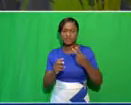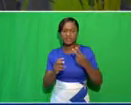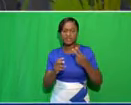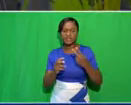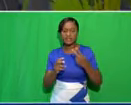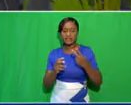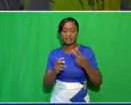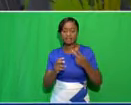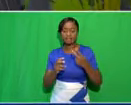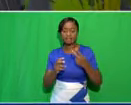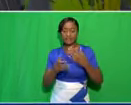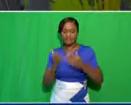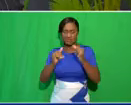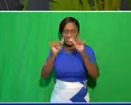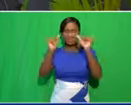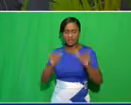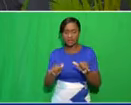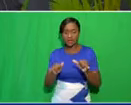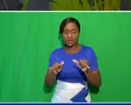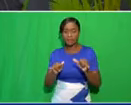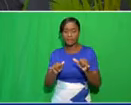same,